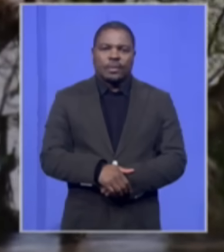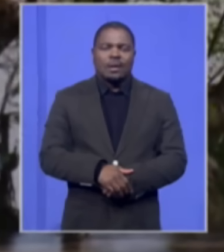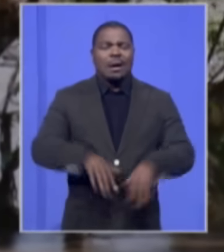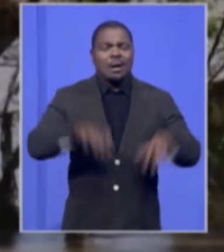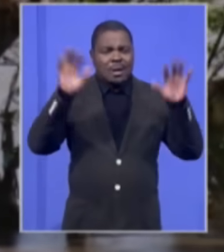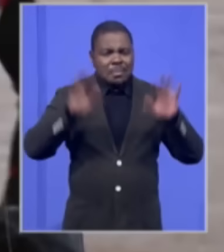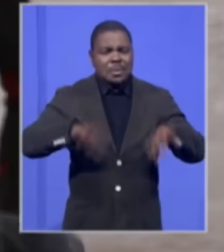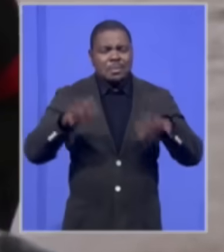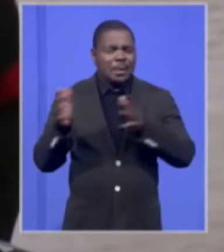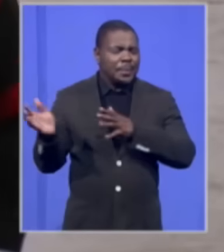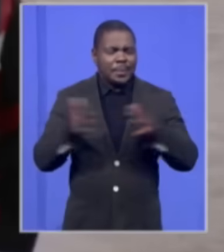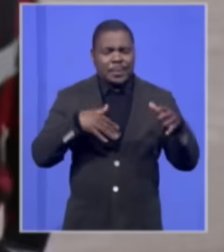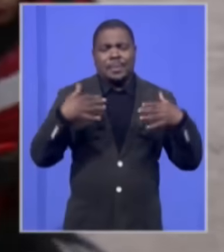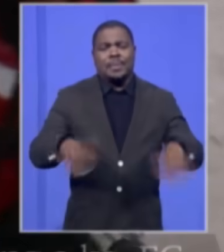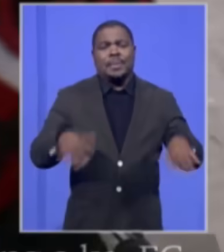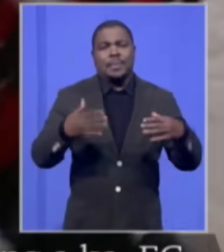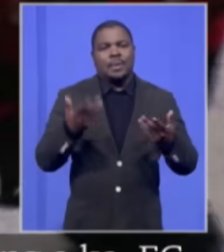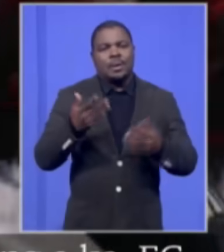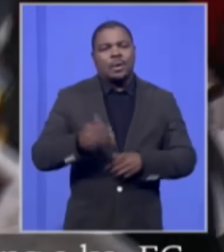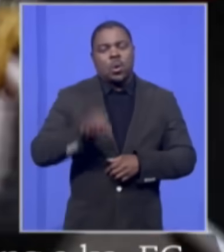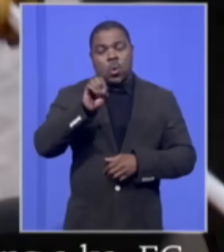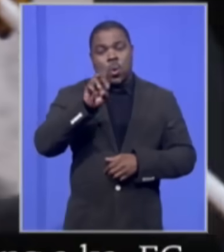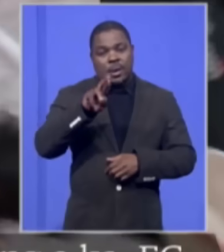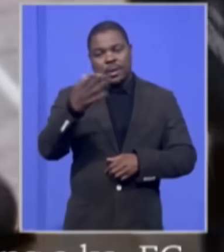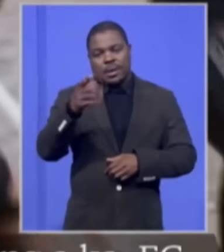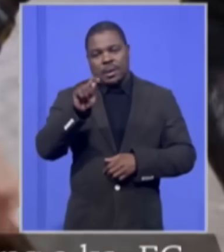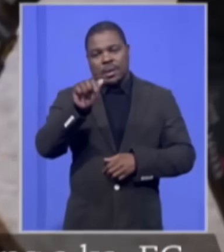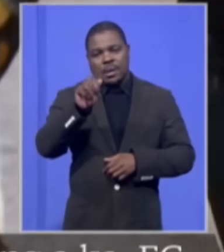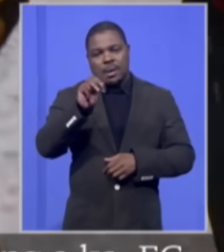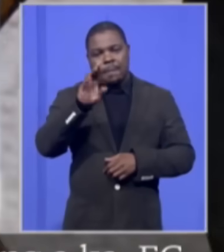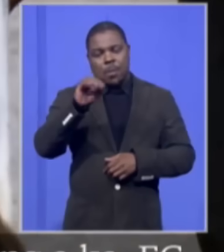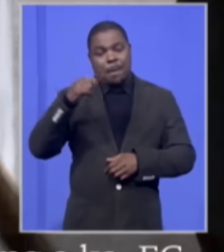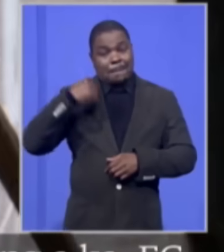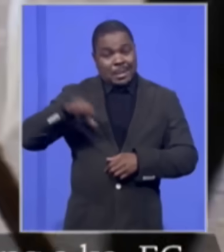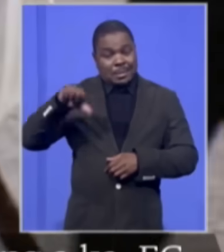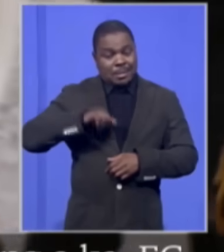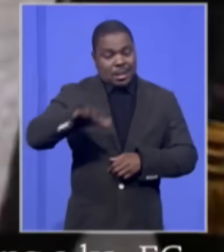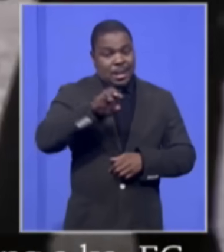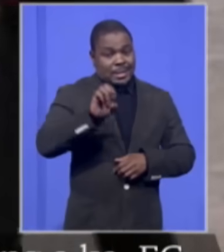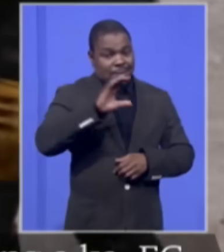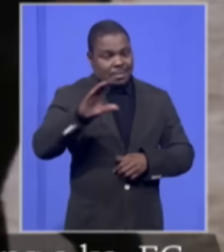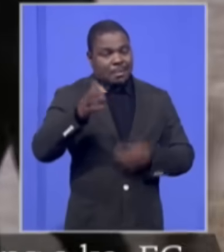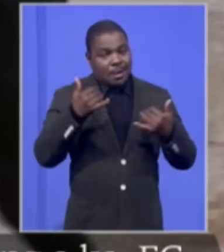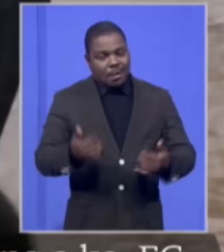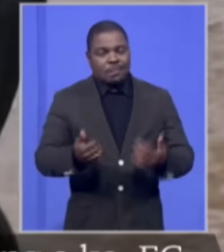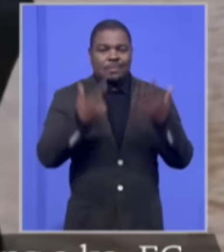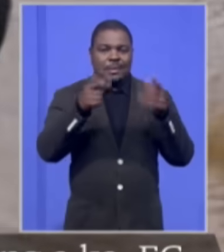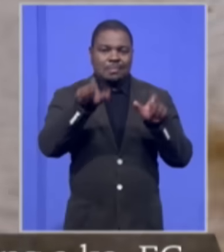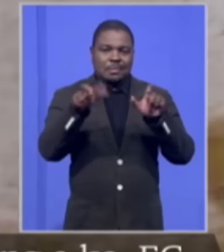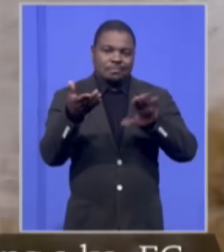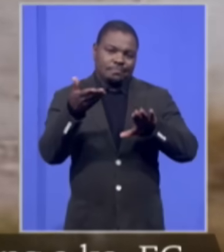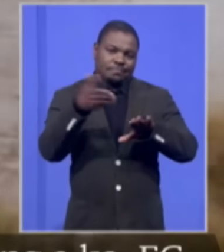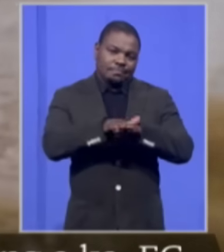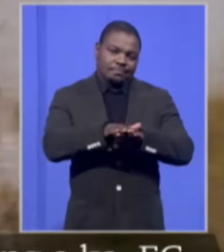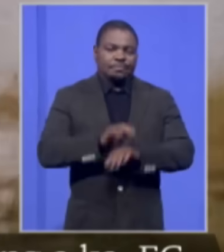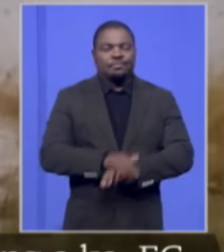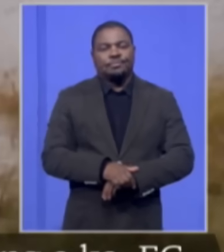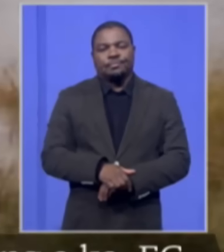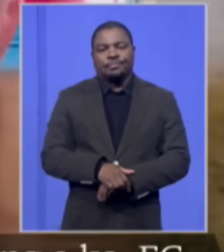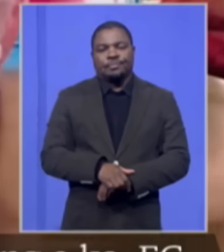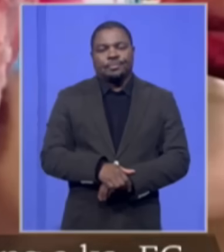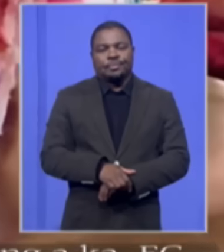Mafula le madimo a wa tšwela go pele go hlasela masepala wa OR Tambo ka Eastern Cape a fetile ka maphelo a batho ba šupa.